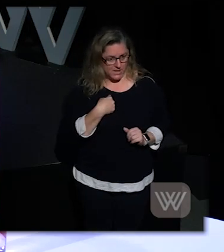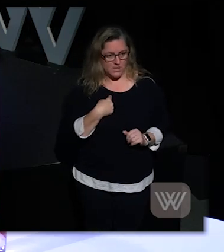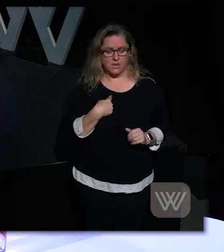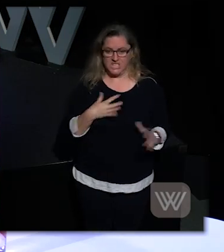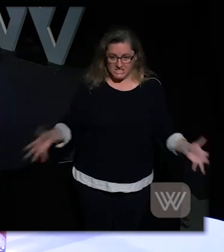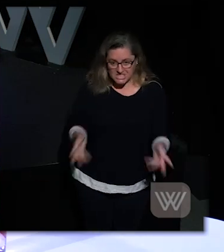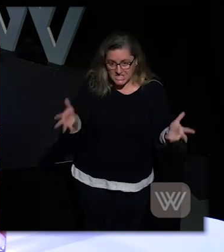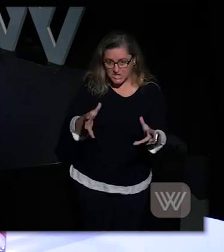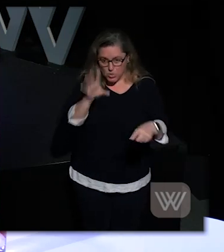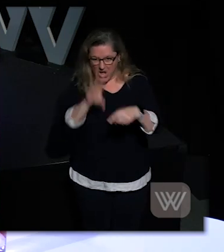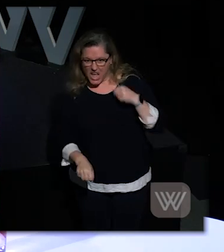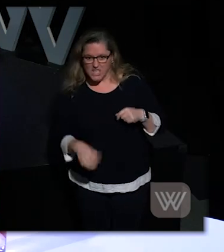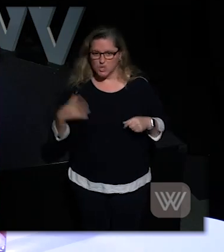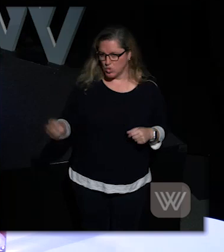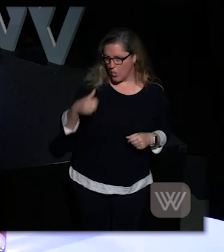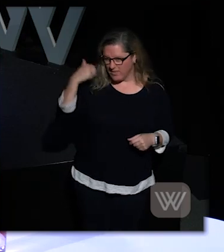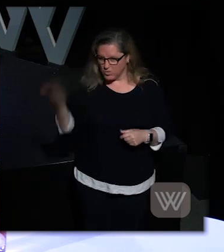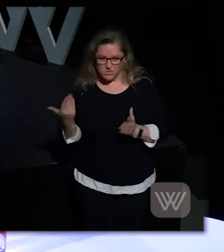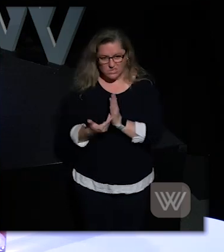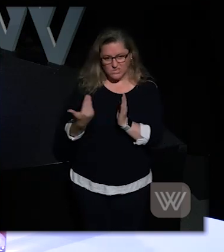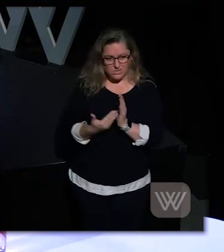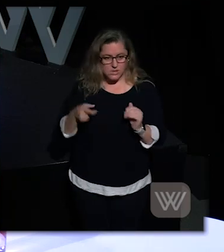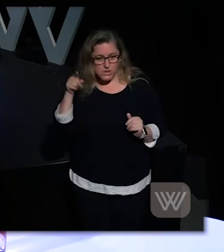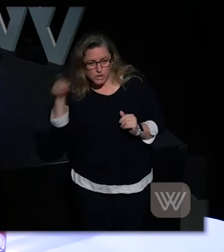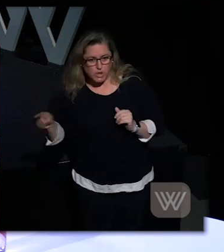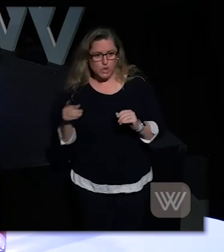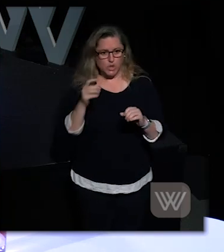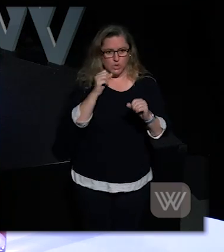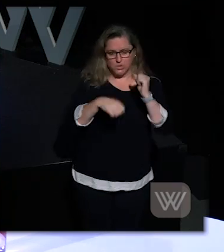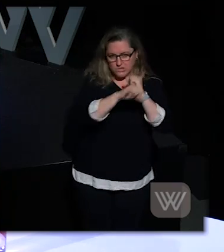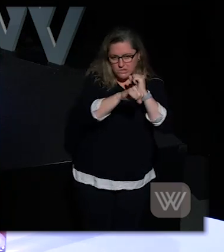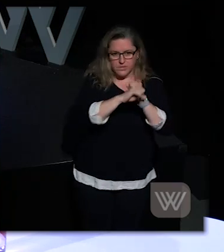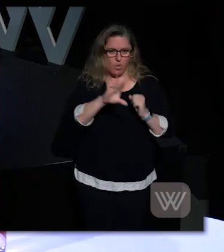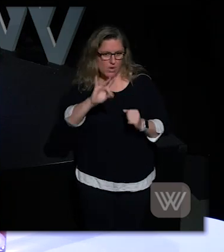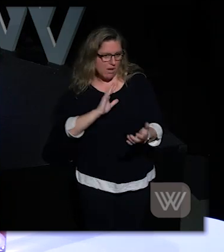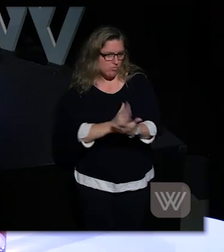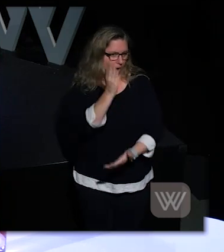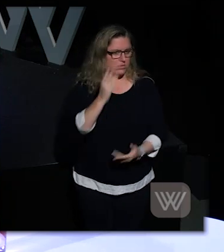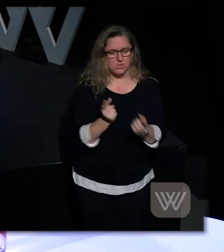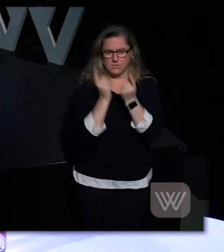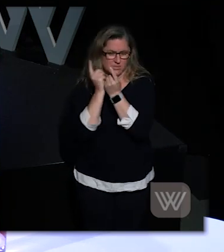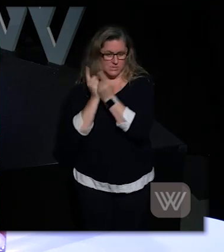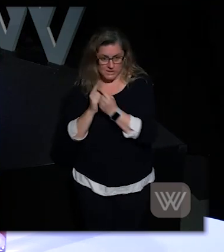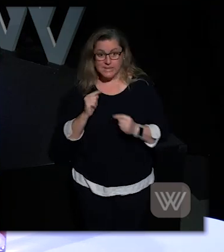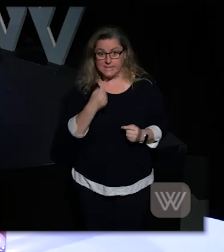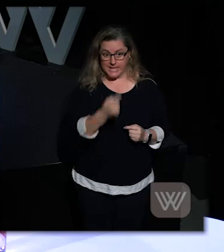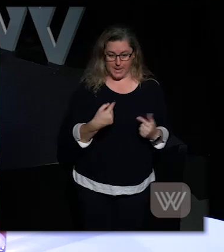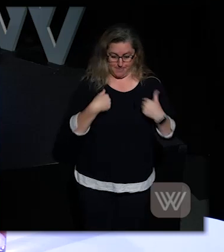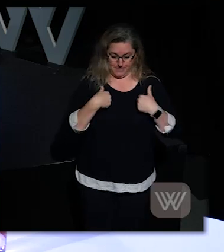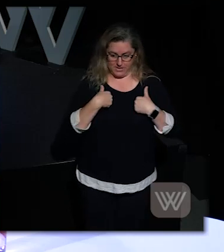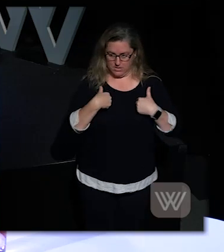hatred about me and saying, you need to pay for what you've done, you know, you're a propagandist for the gay rights movement, and it was essentially saying that I was